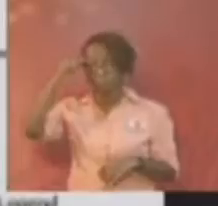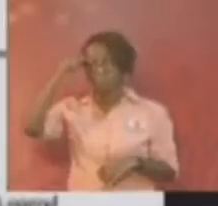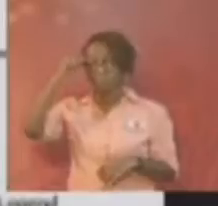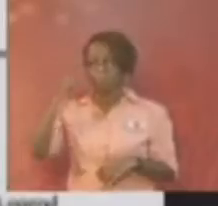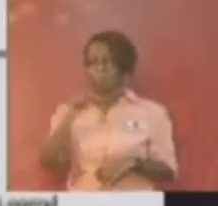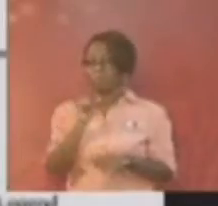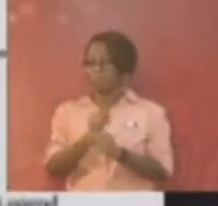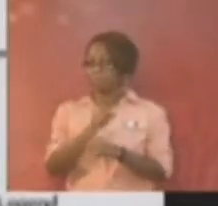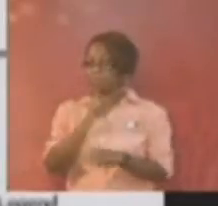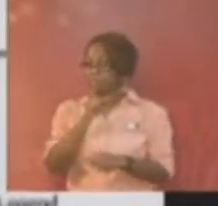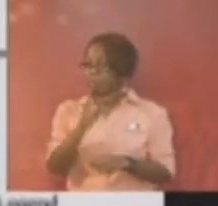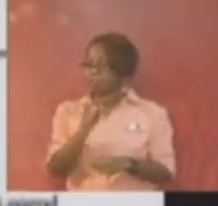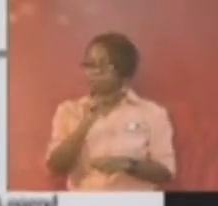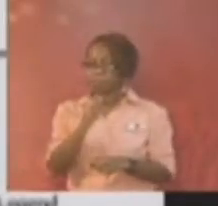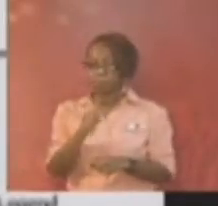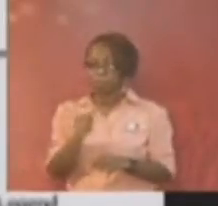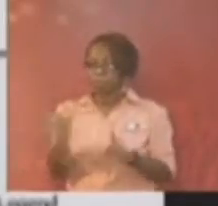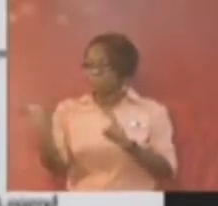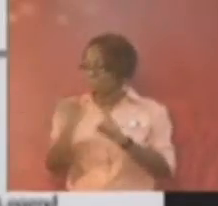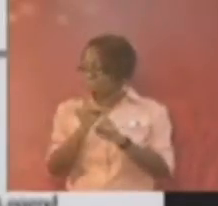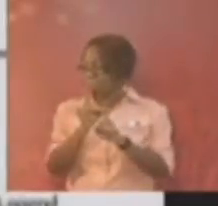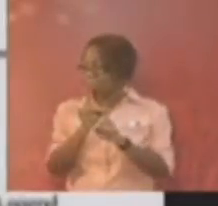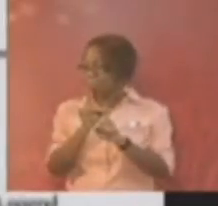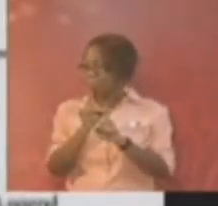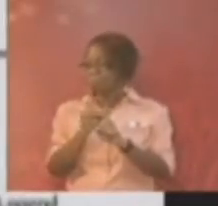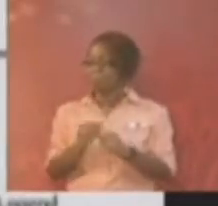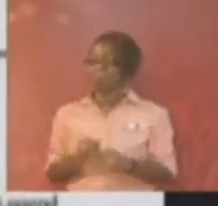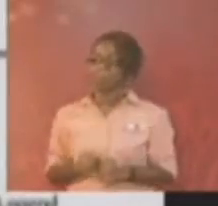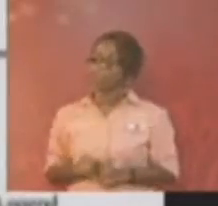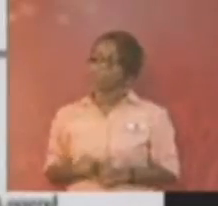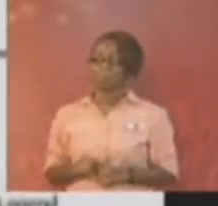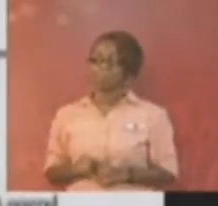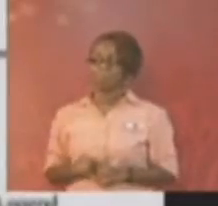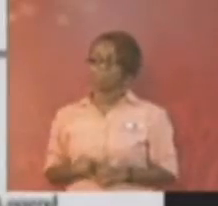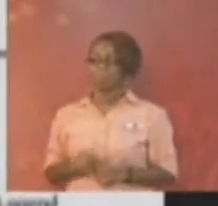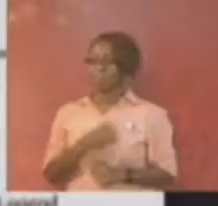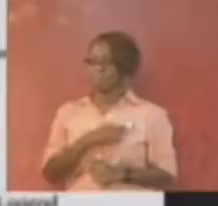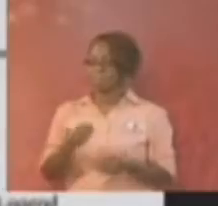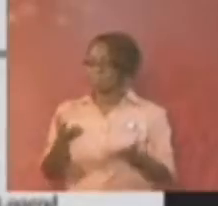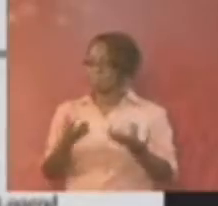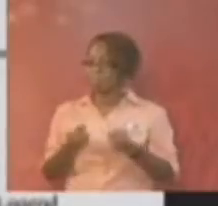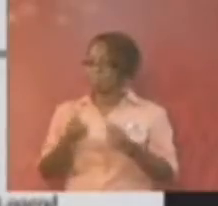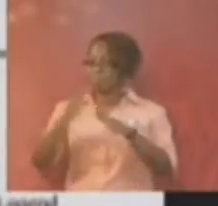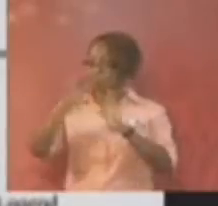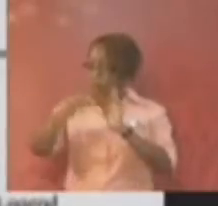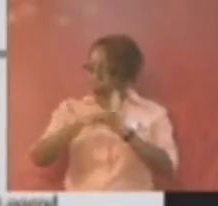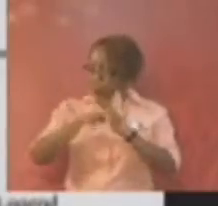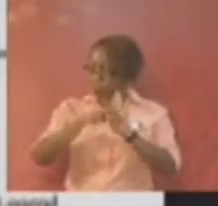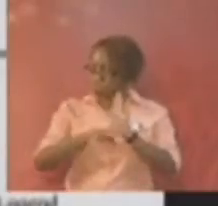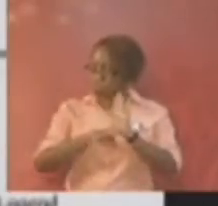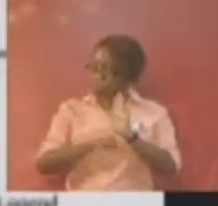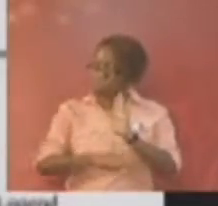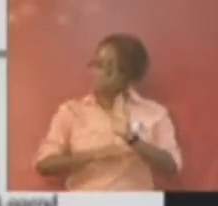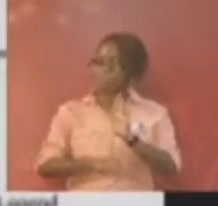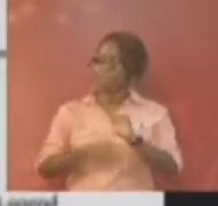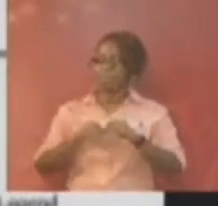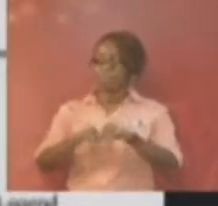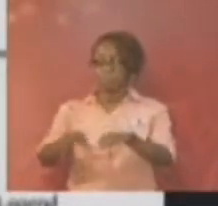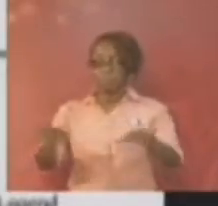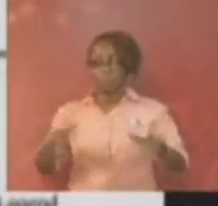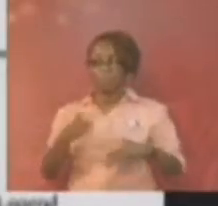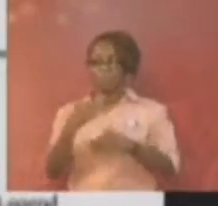that's where you are, or reducing the number of cases within the community as we move forward. So this is part of